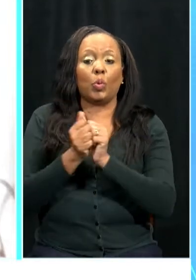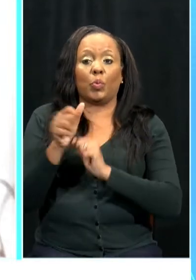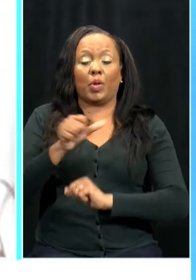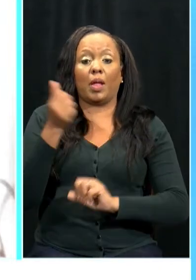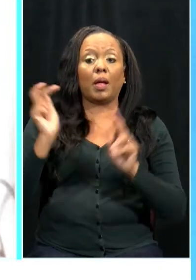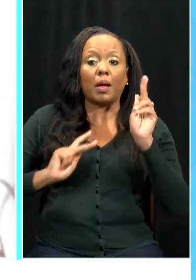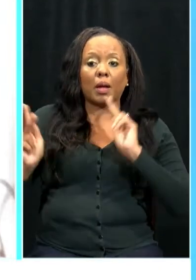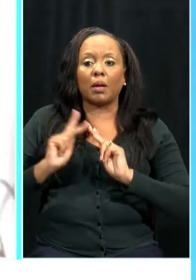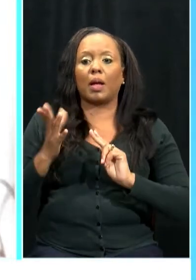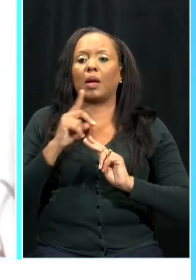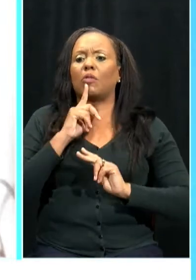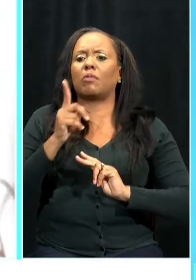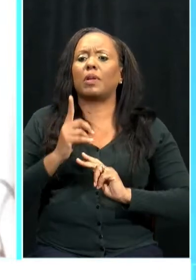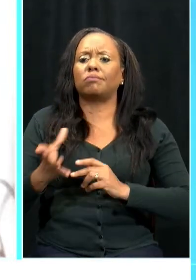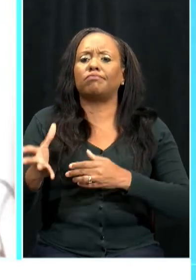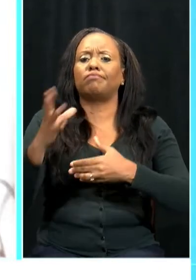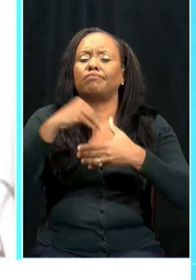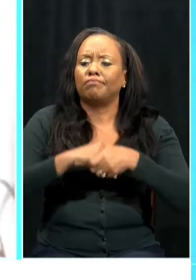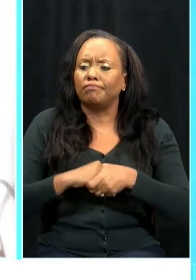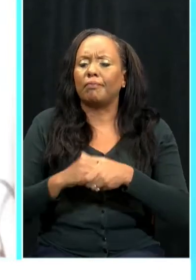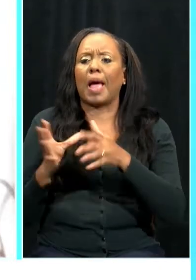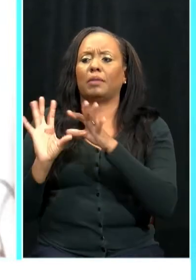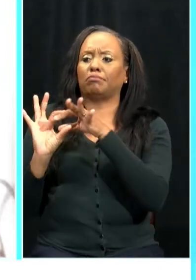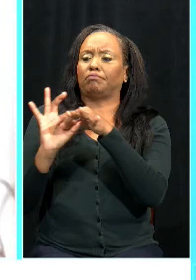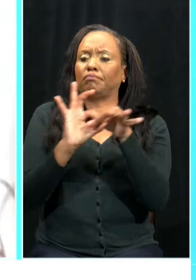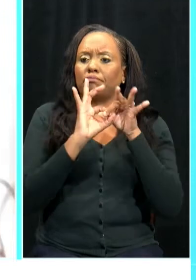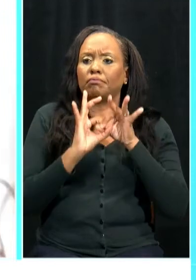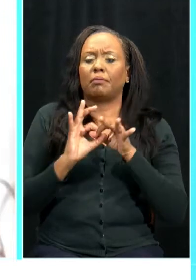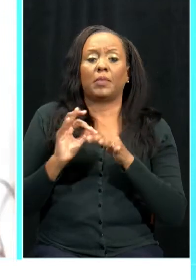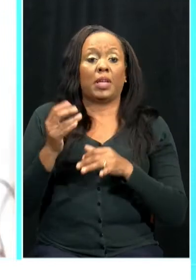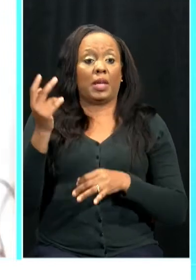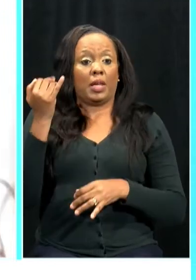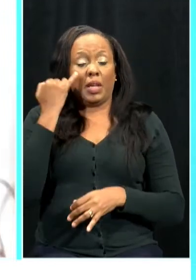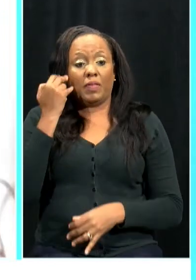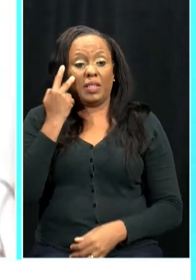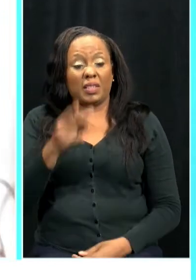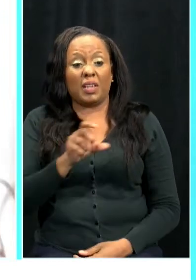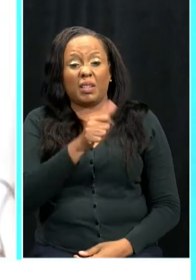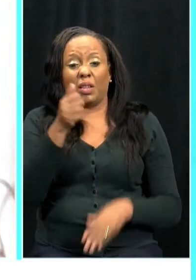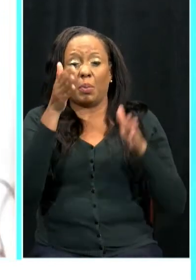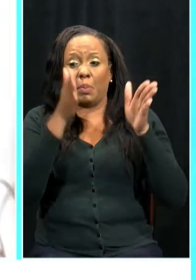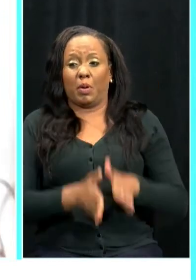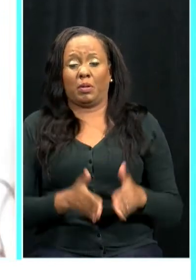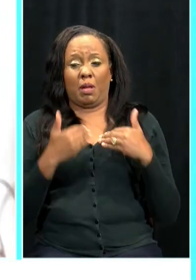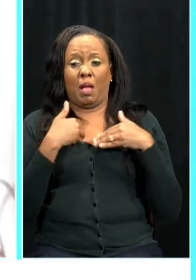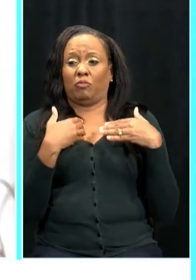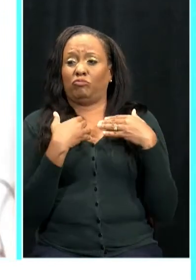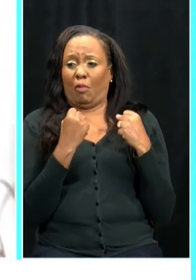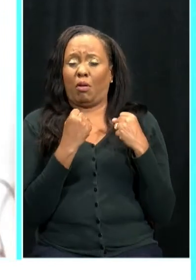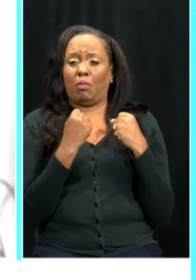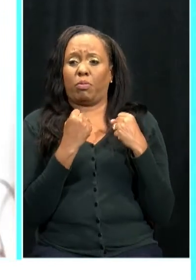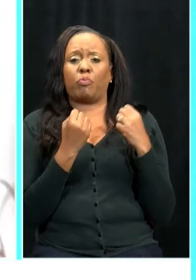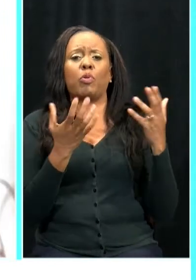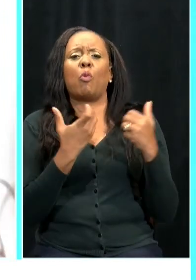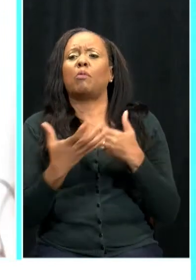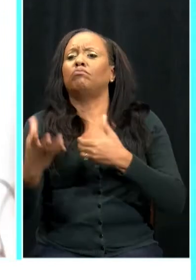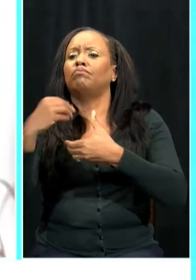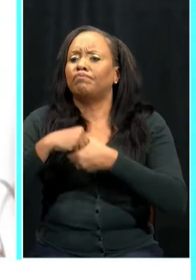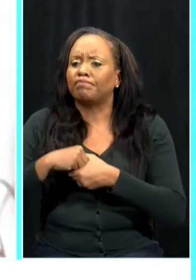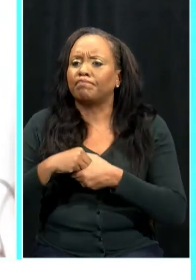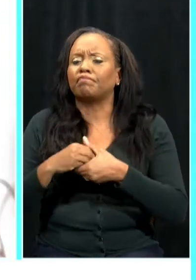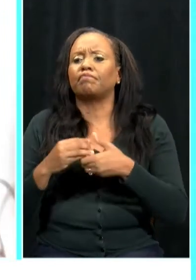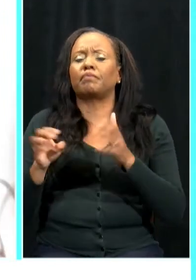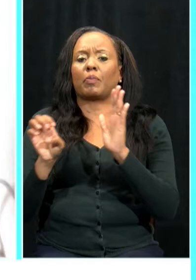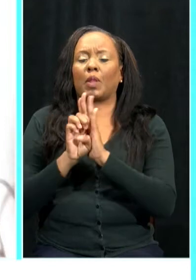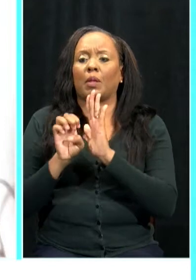to incorporate any strengths that someone may bring that we may not have, because we did not have